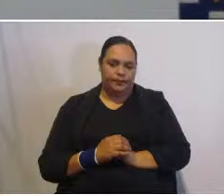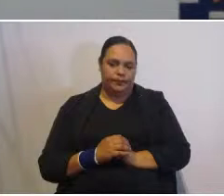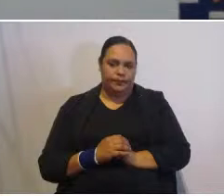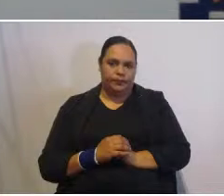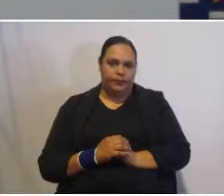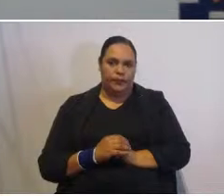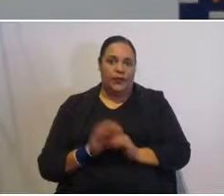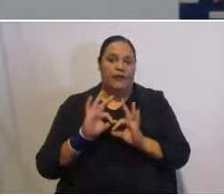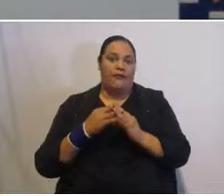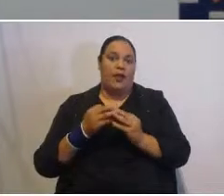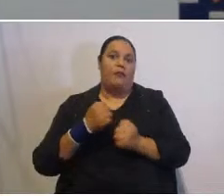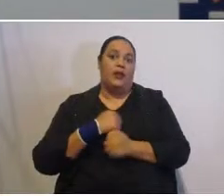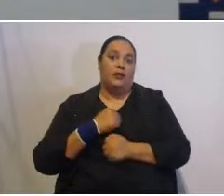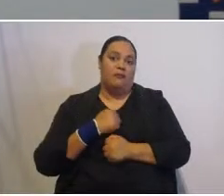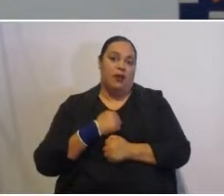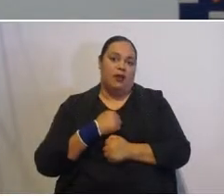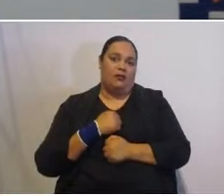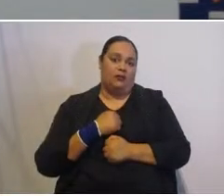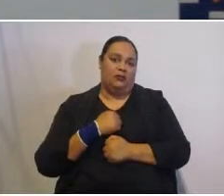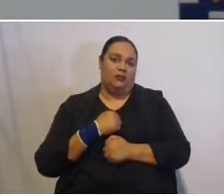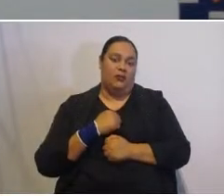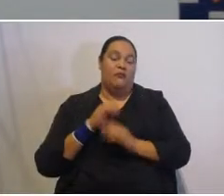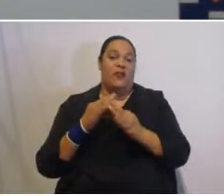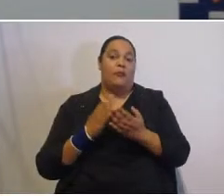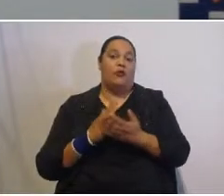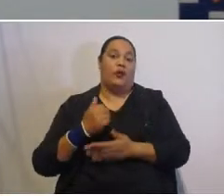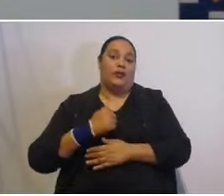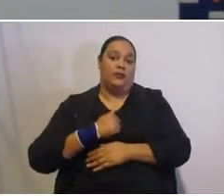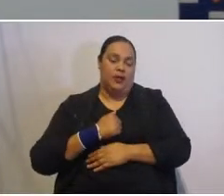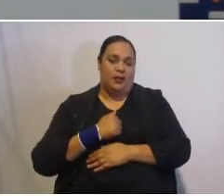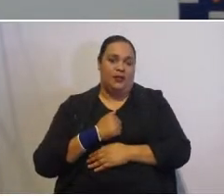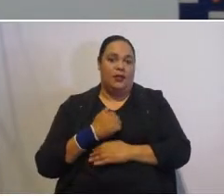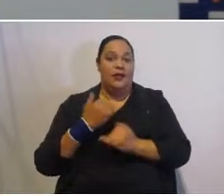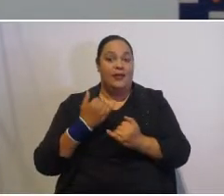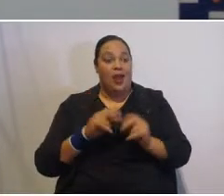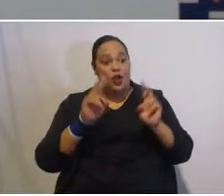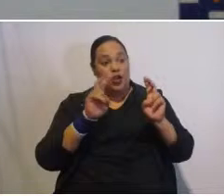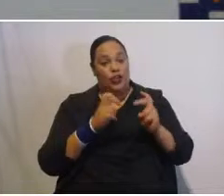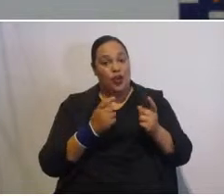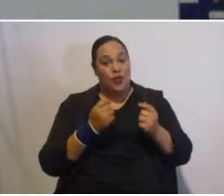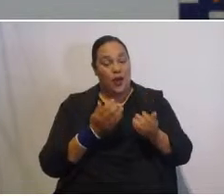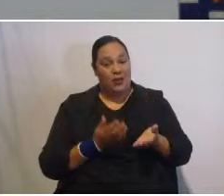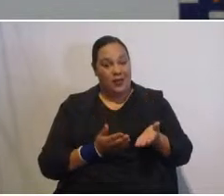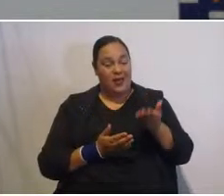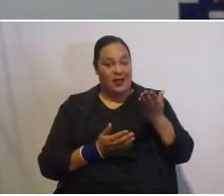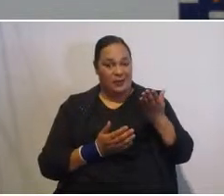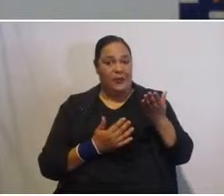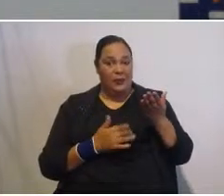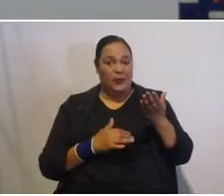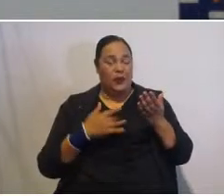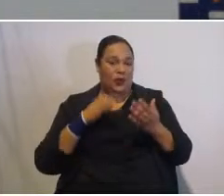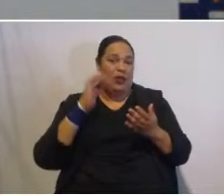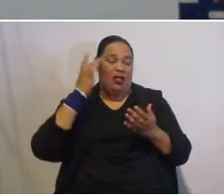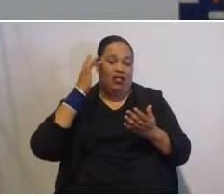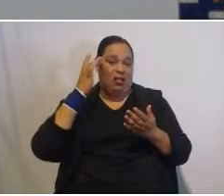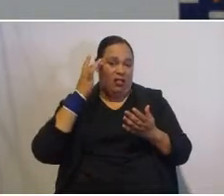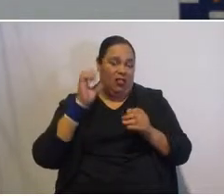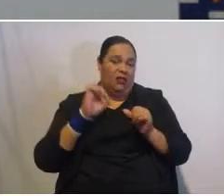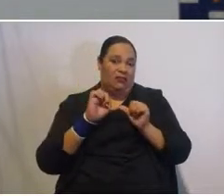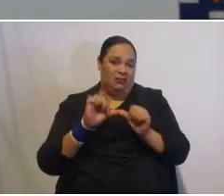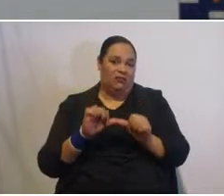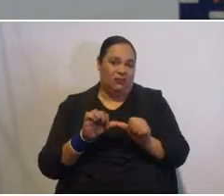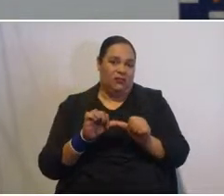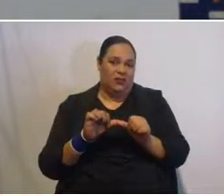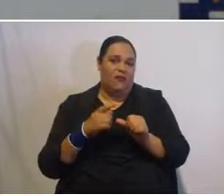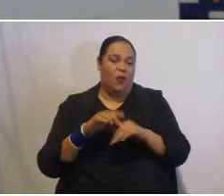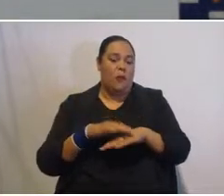and my family rights. Now the electricity price as it is, we struggle to pay for